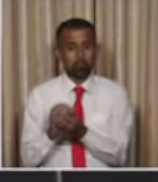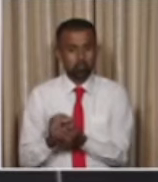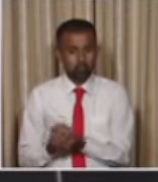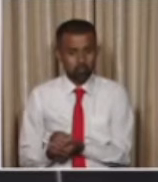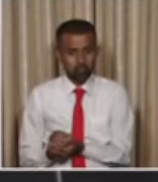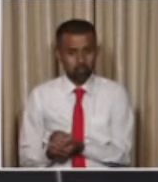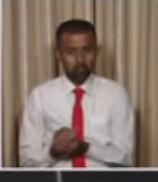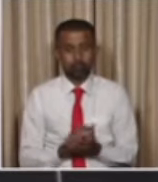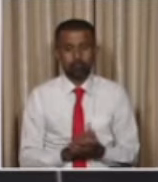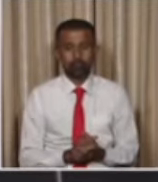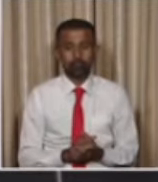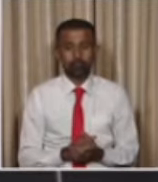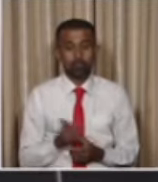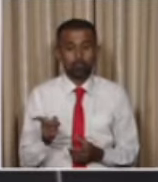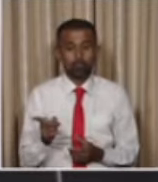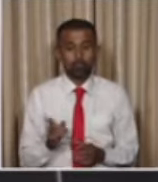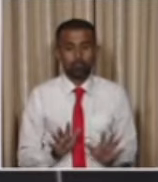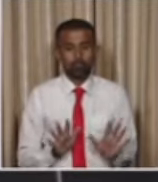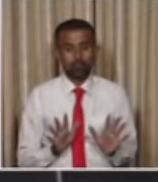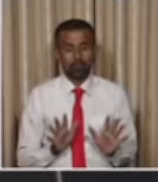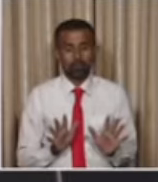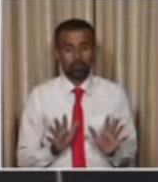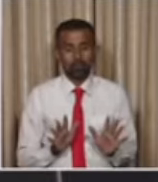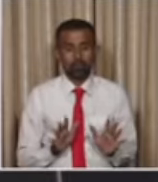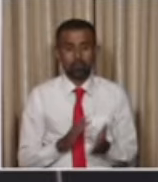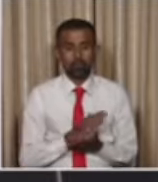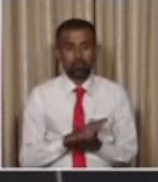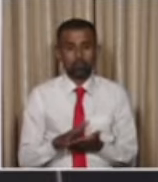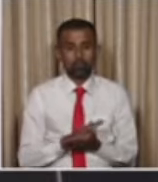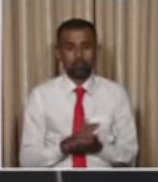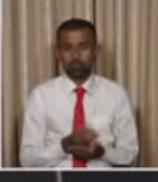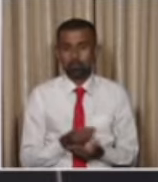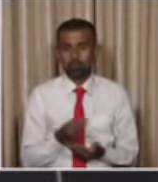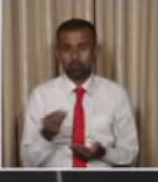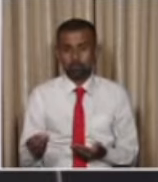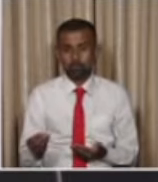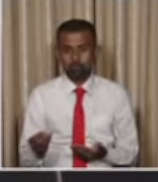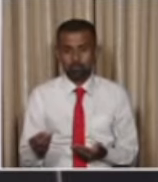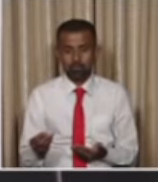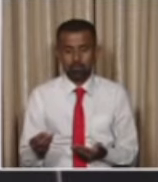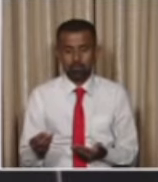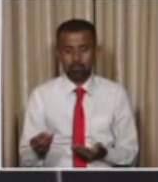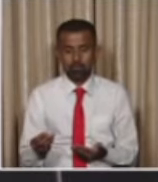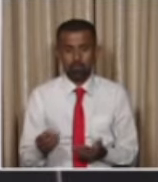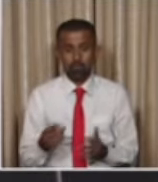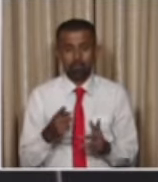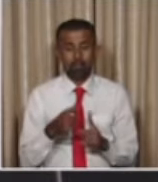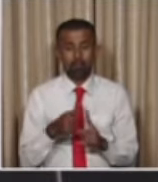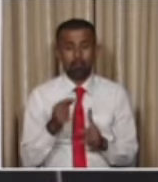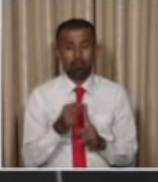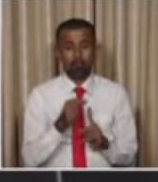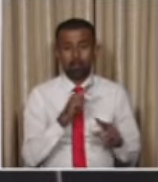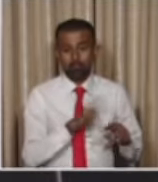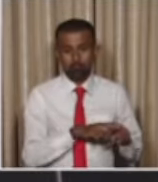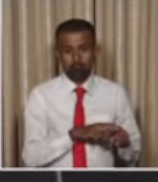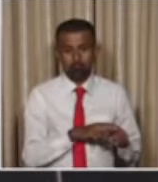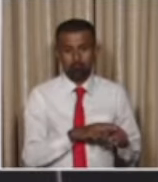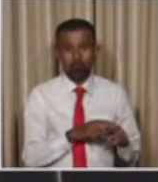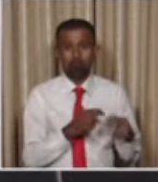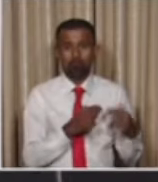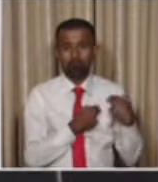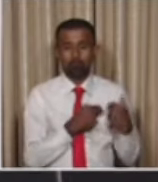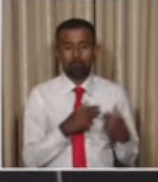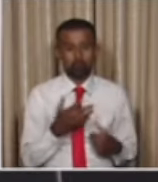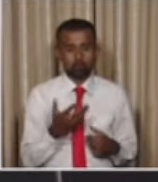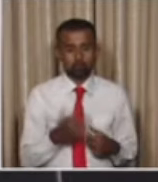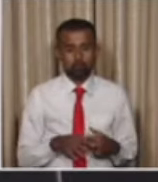given enough assistance. Finally, the entire EPF had to bear the brunt of the domestic debt